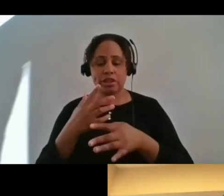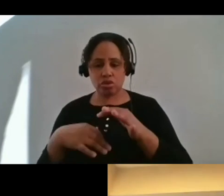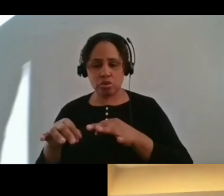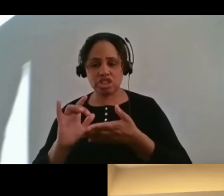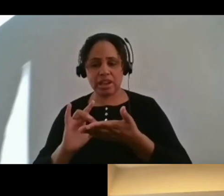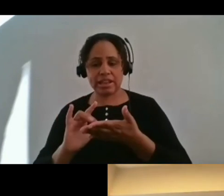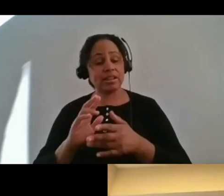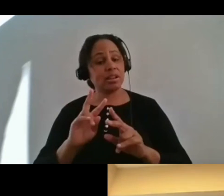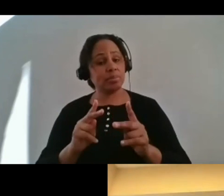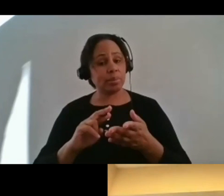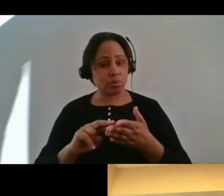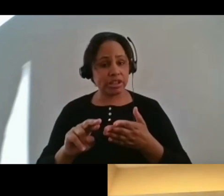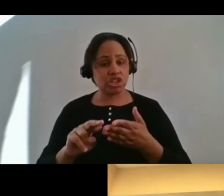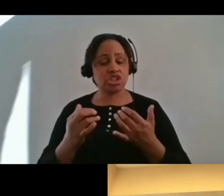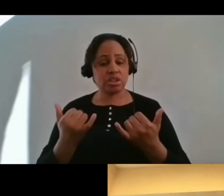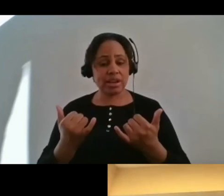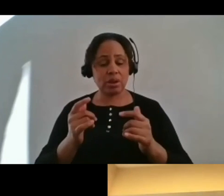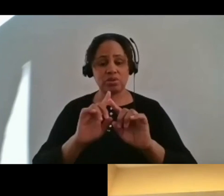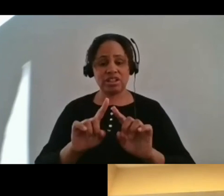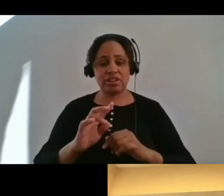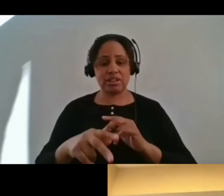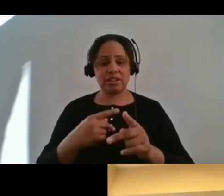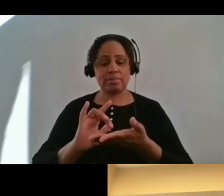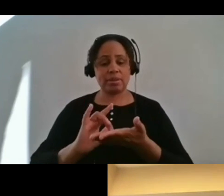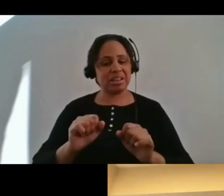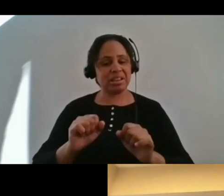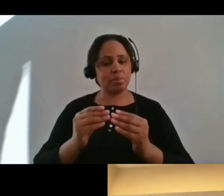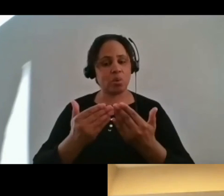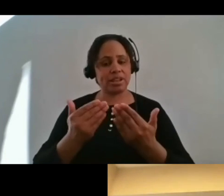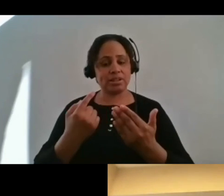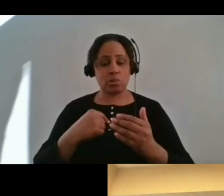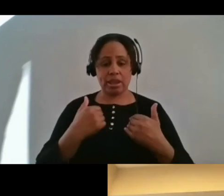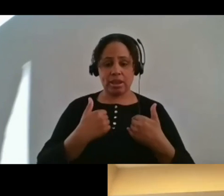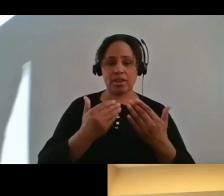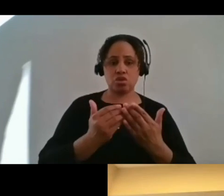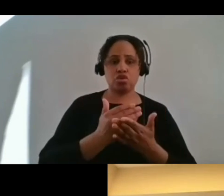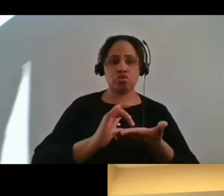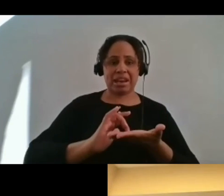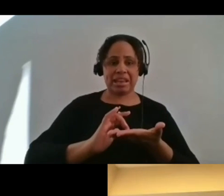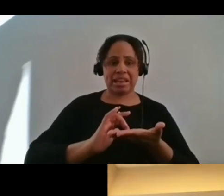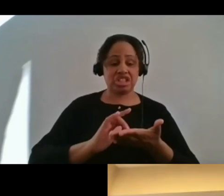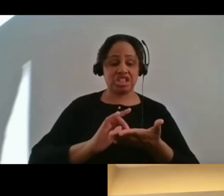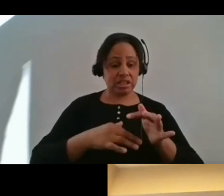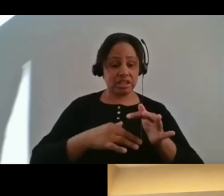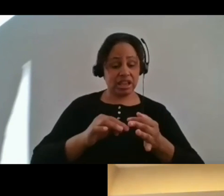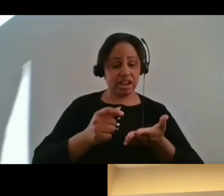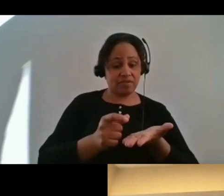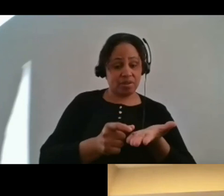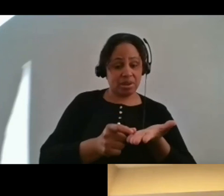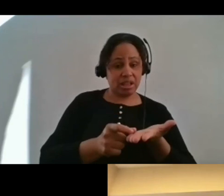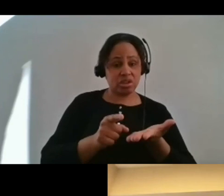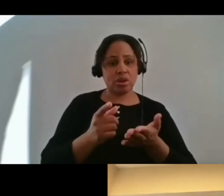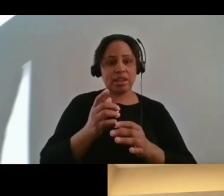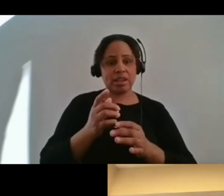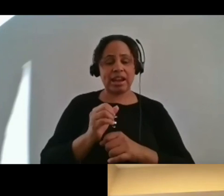research, as he mentioned, on different types of medications that can be easier. We have some new medications that instead of a pill, you get an IV shot once a